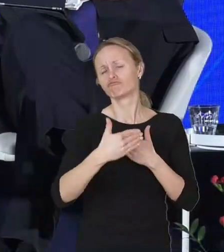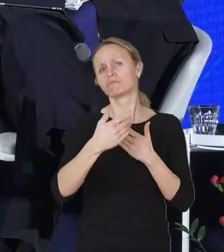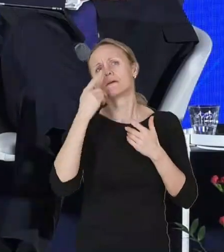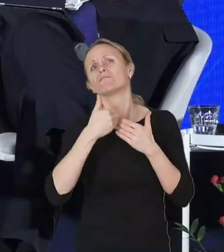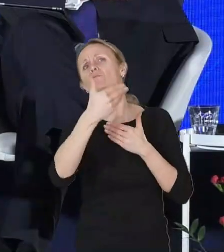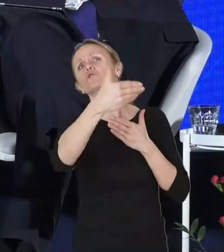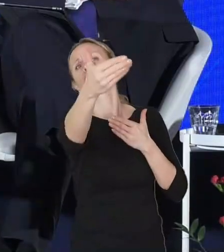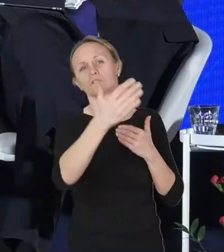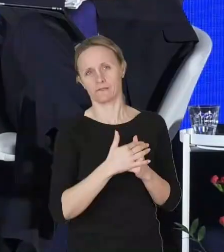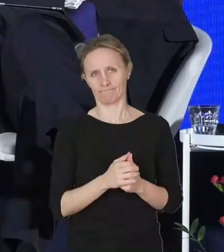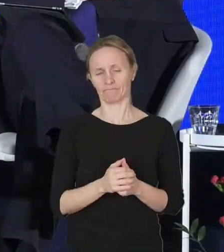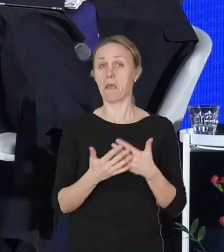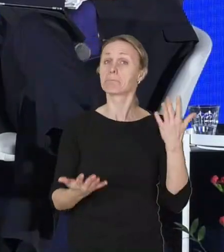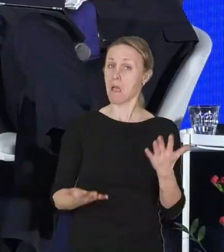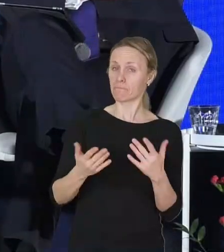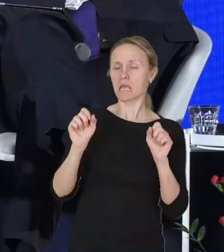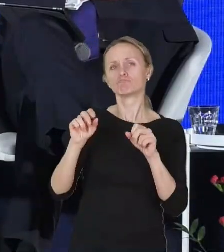advancing, and I mean curves then in